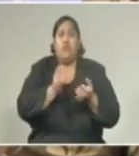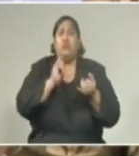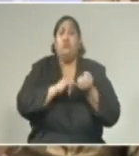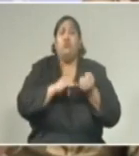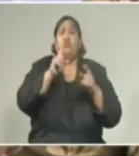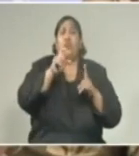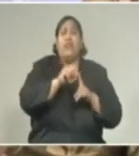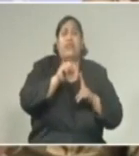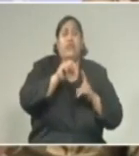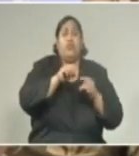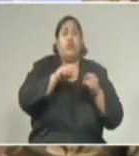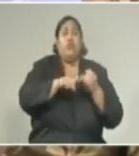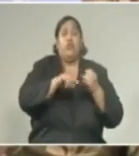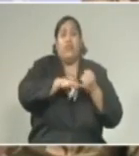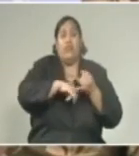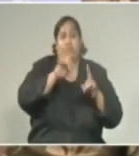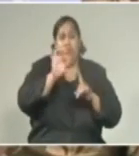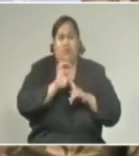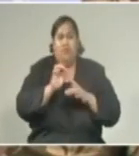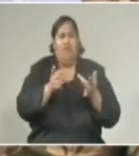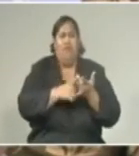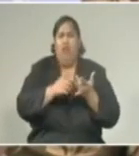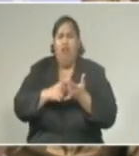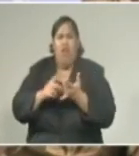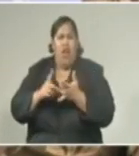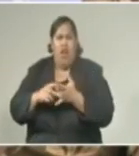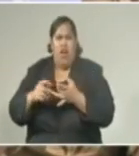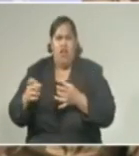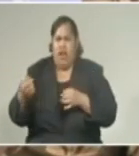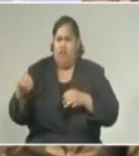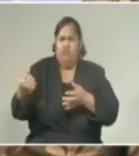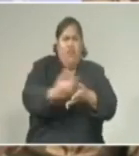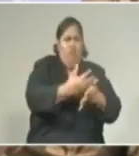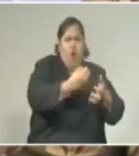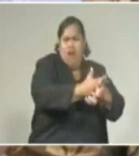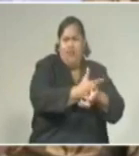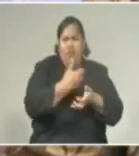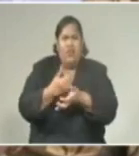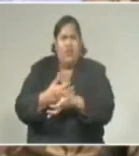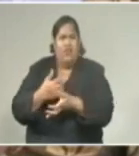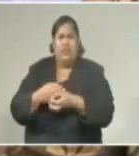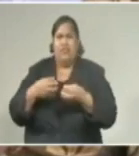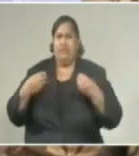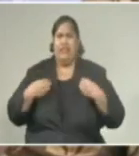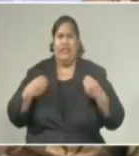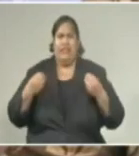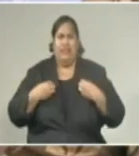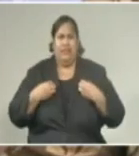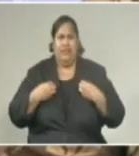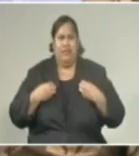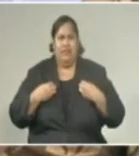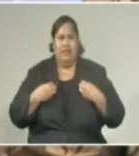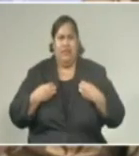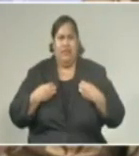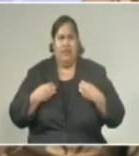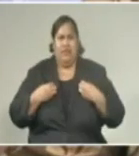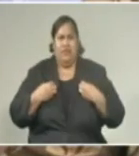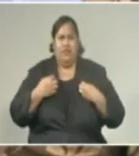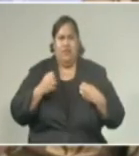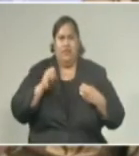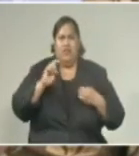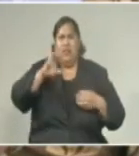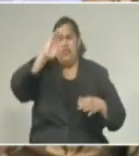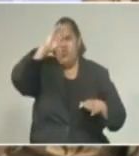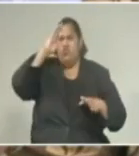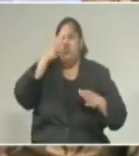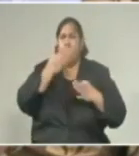business? And what happens to the students that are educated? What happens to their future?